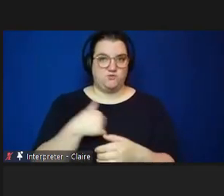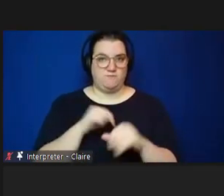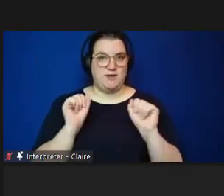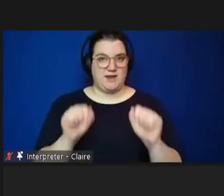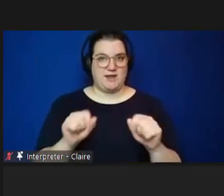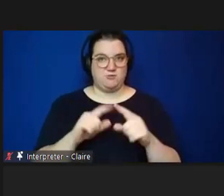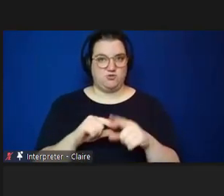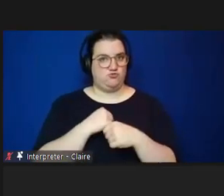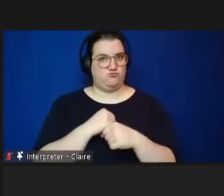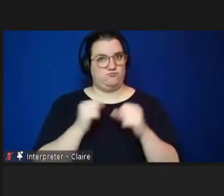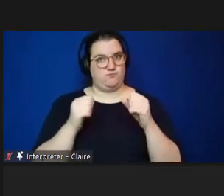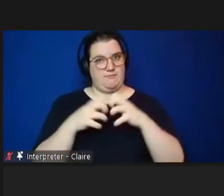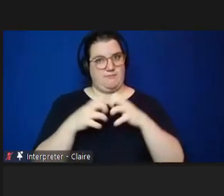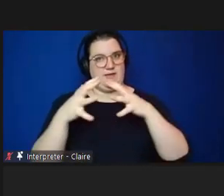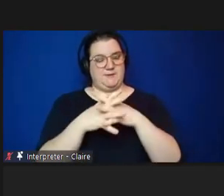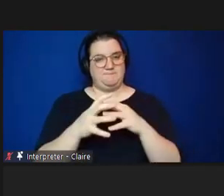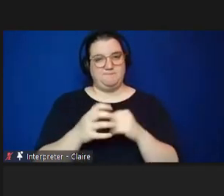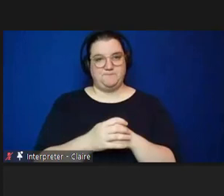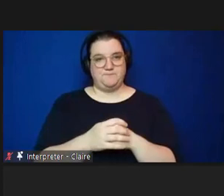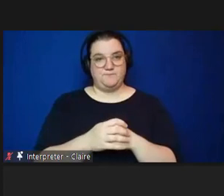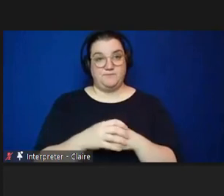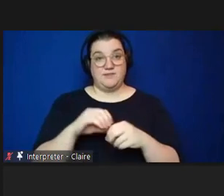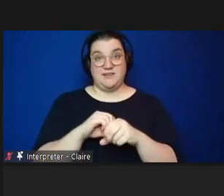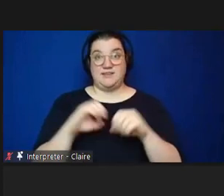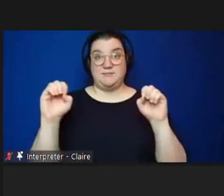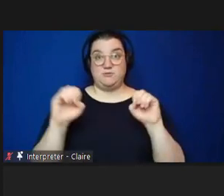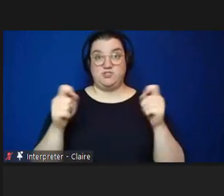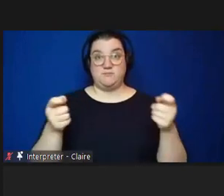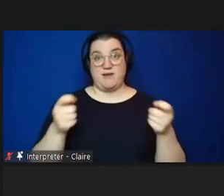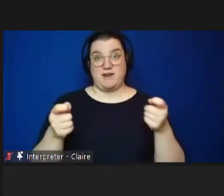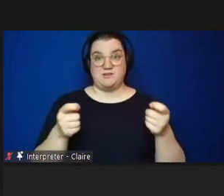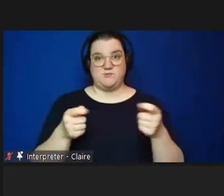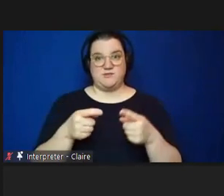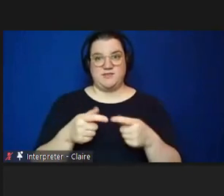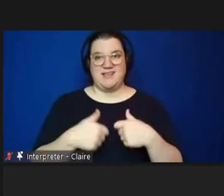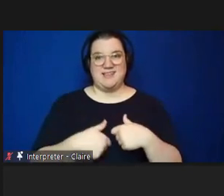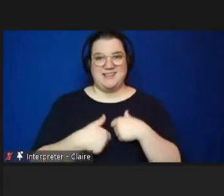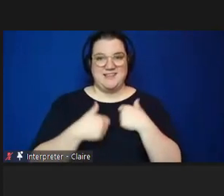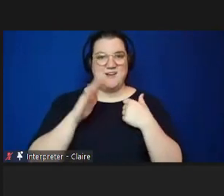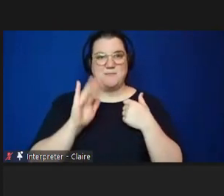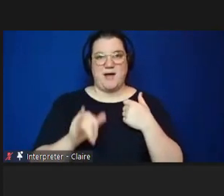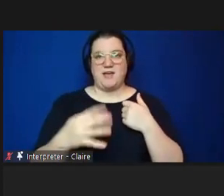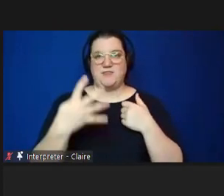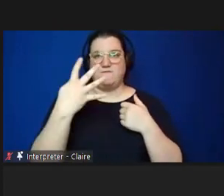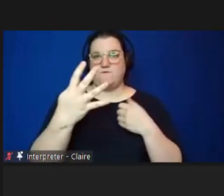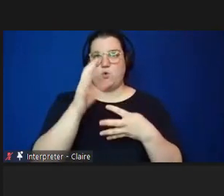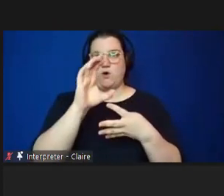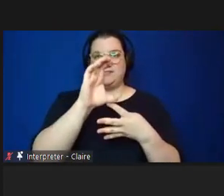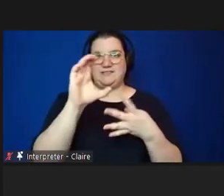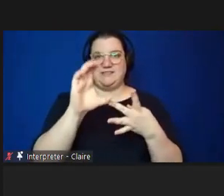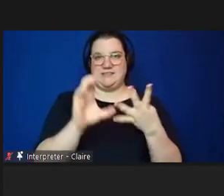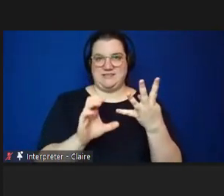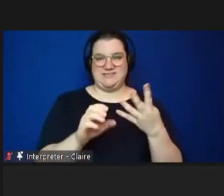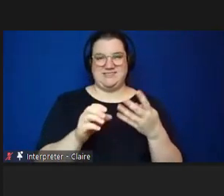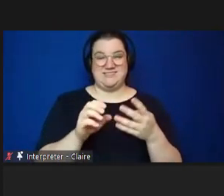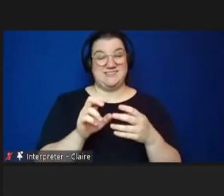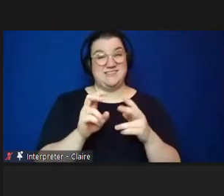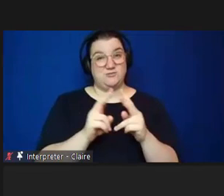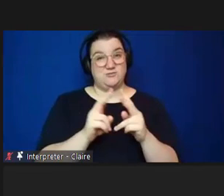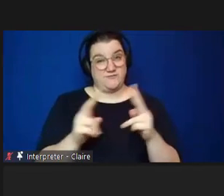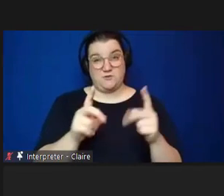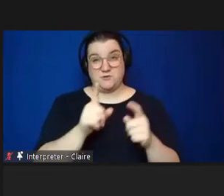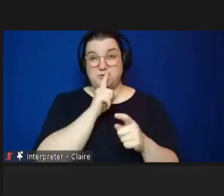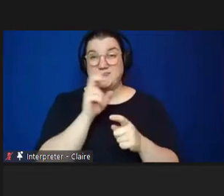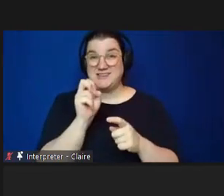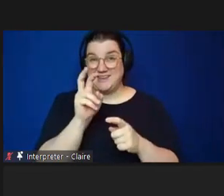make. In emergency management, they live by the four C's, and it really comes true even with councils.